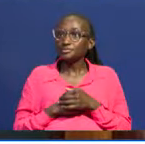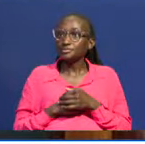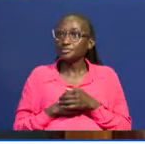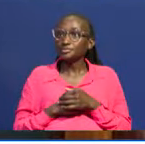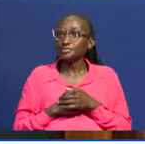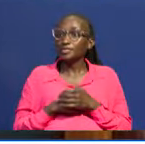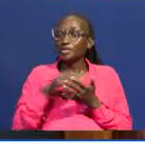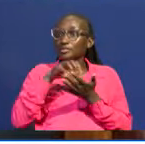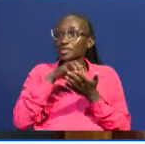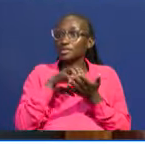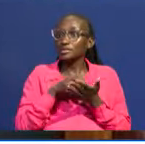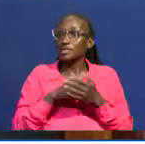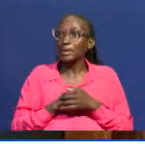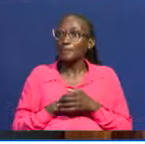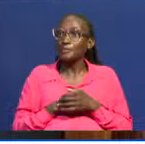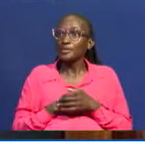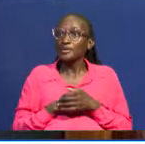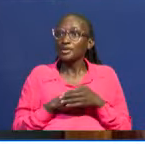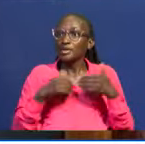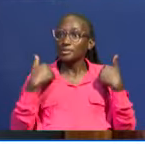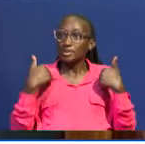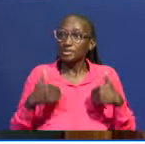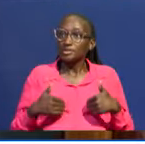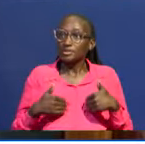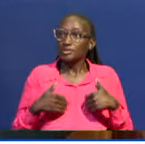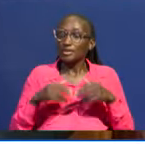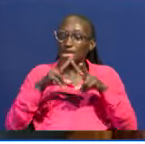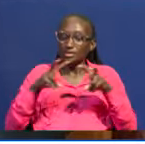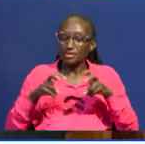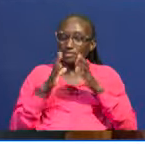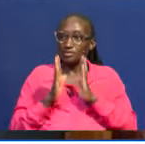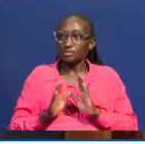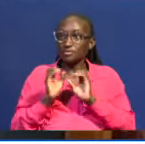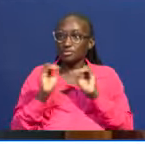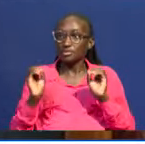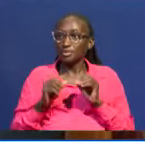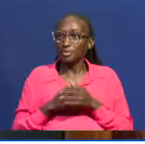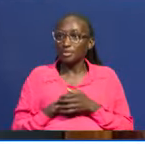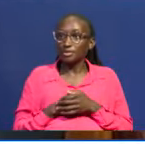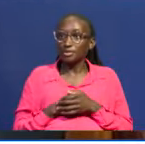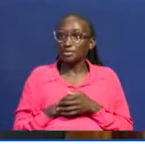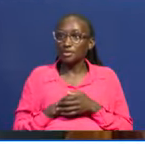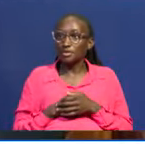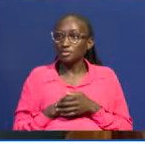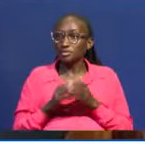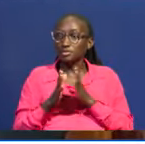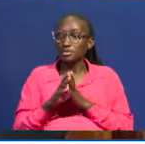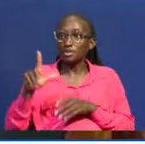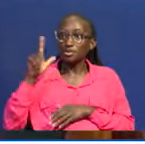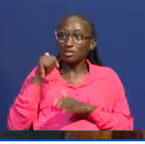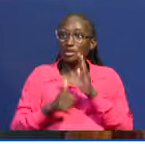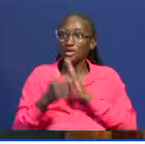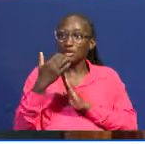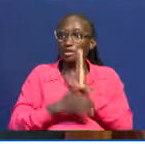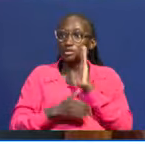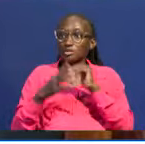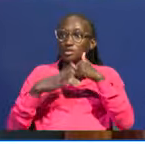operating. I am not an investigator. And the law under Article